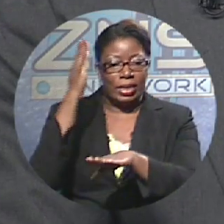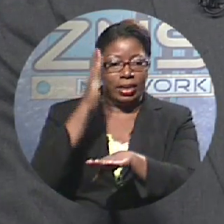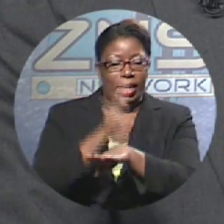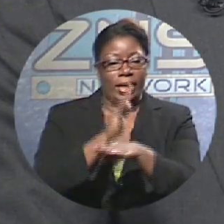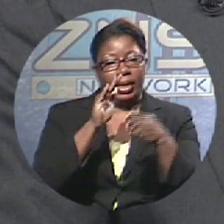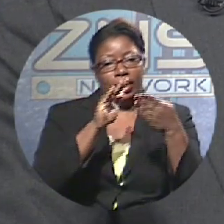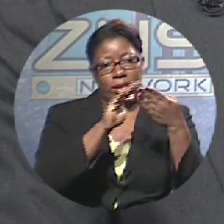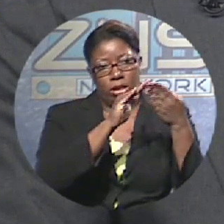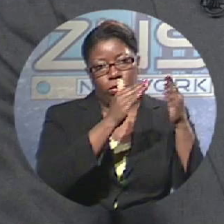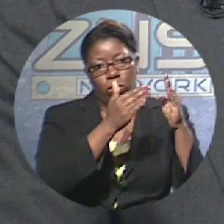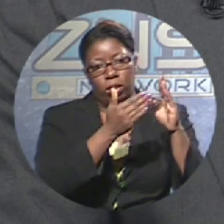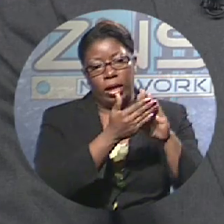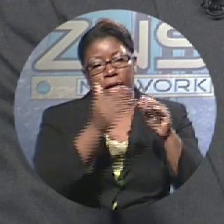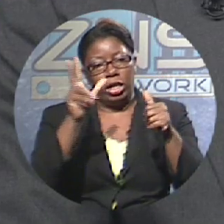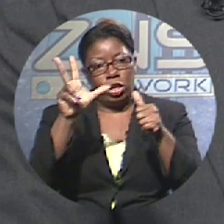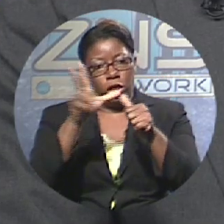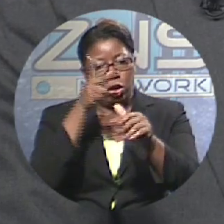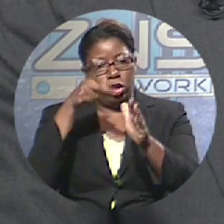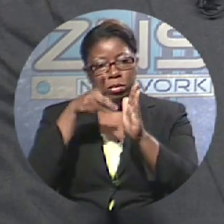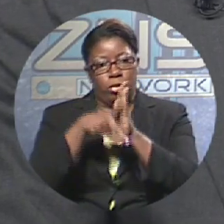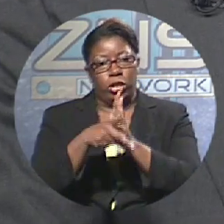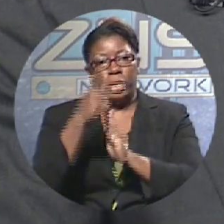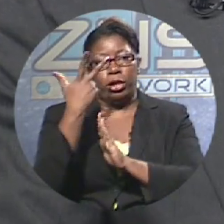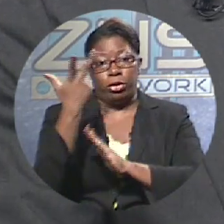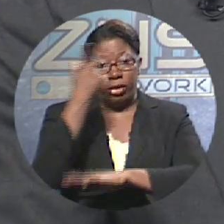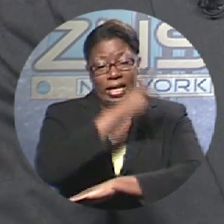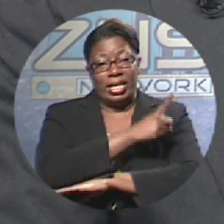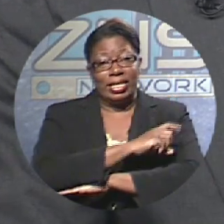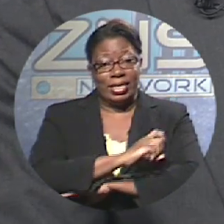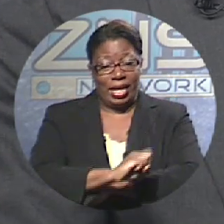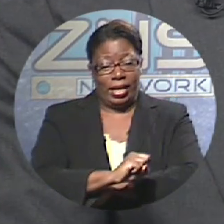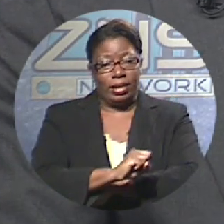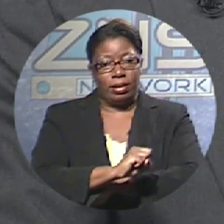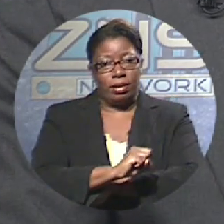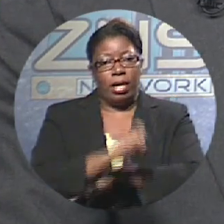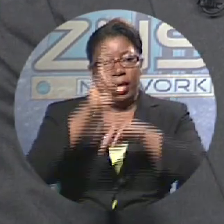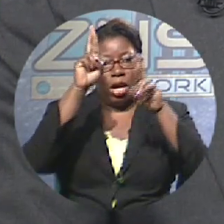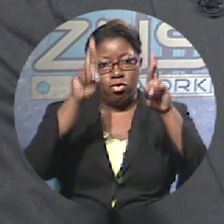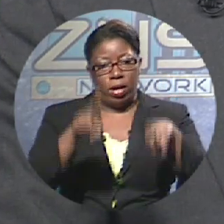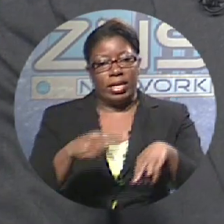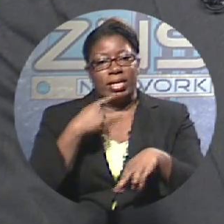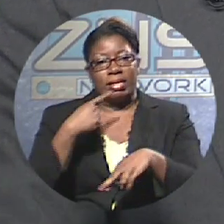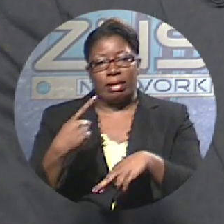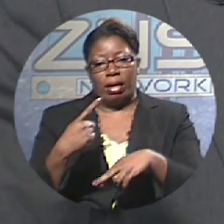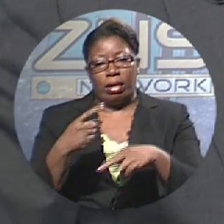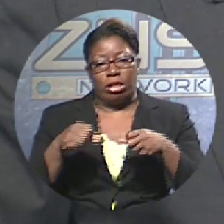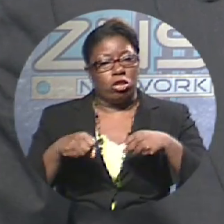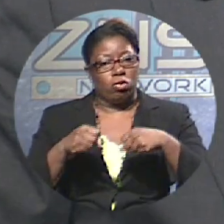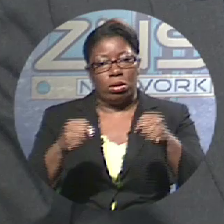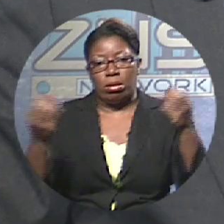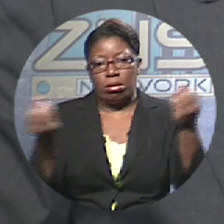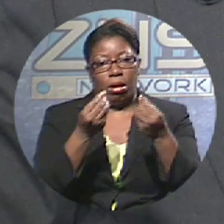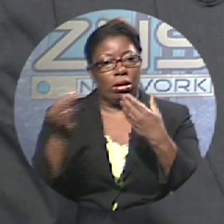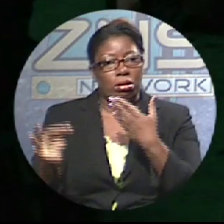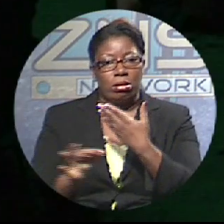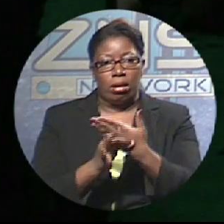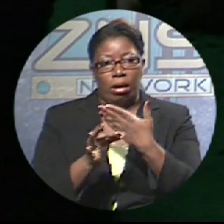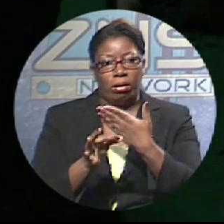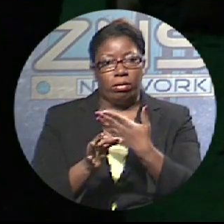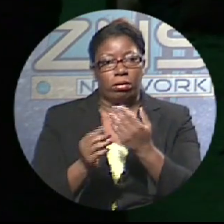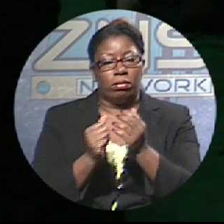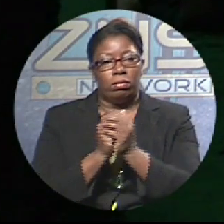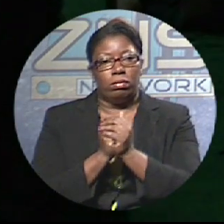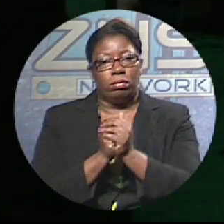city community. It's the third murder in 3 days, and now inner city residents say the streets are no longer safe.